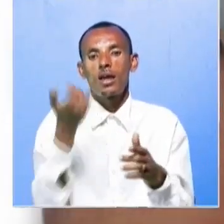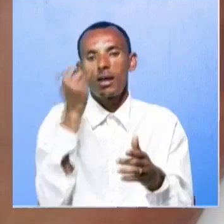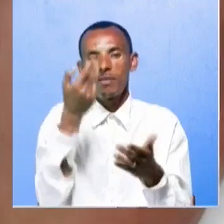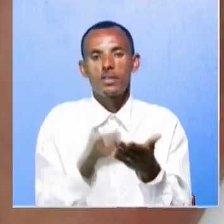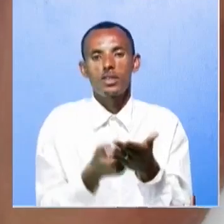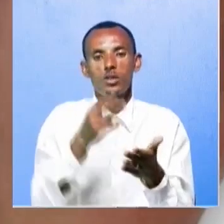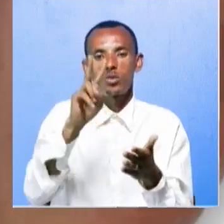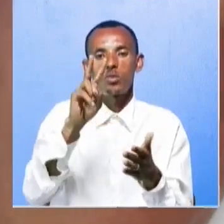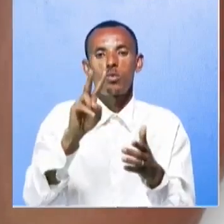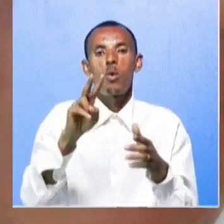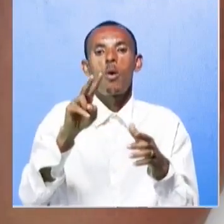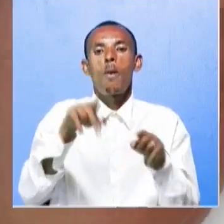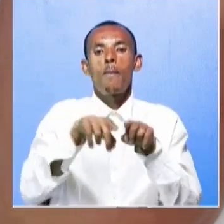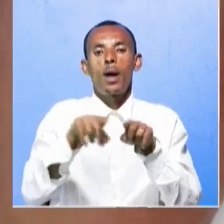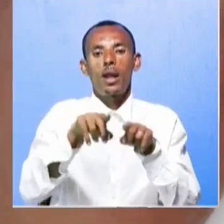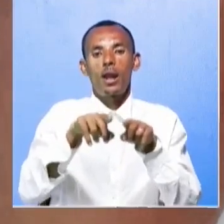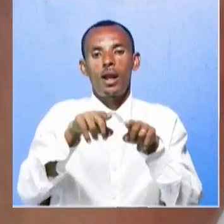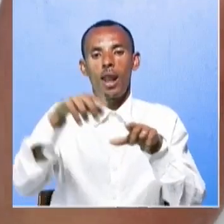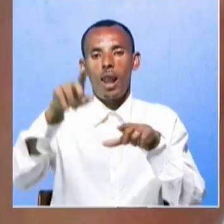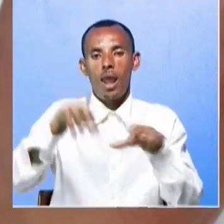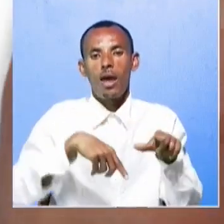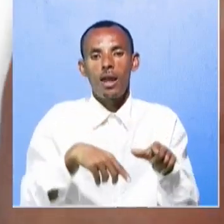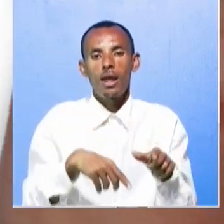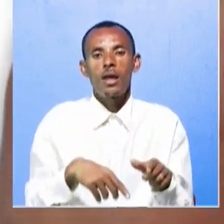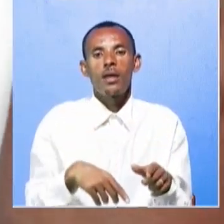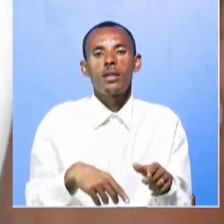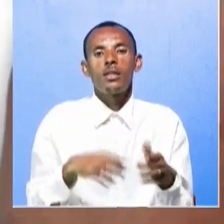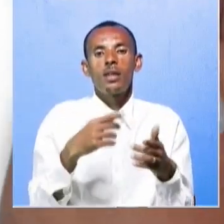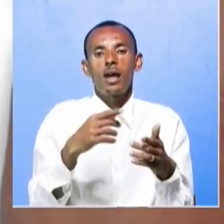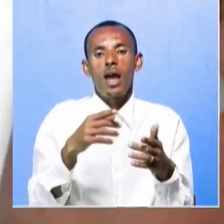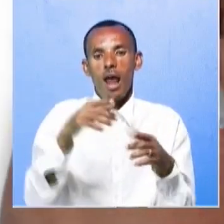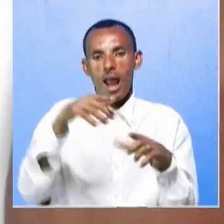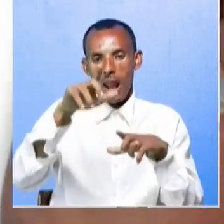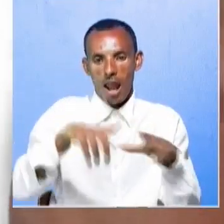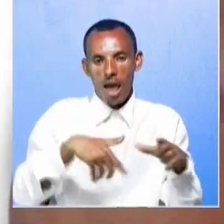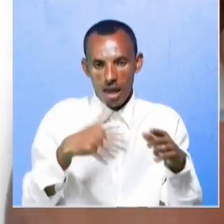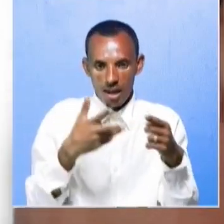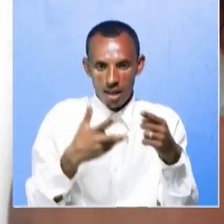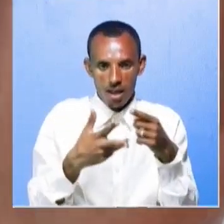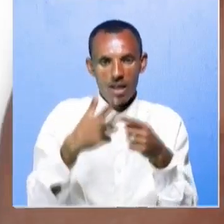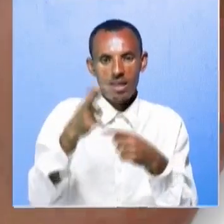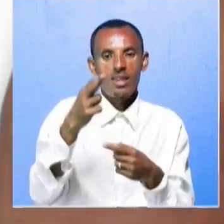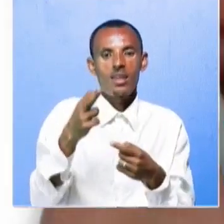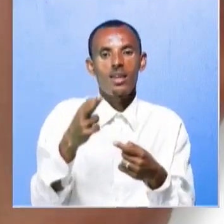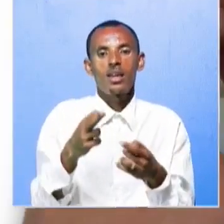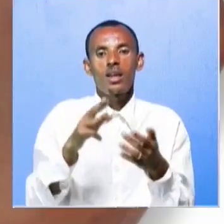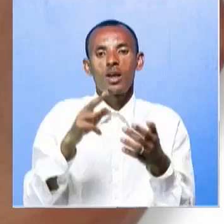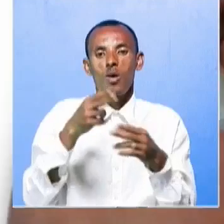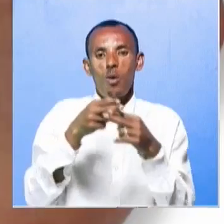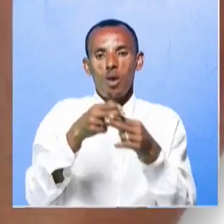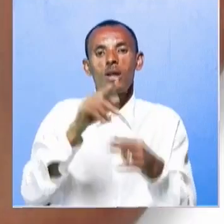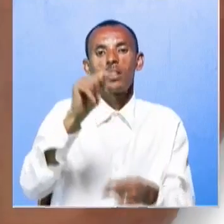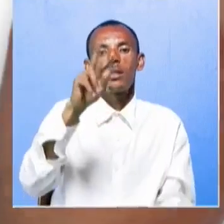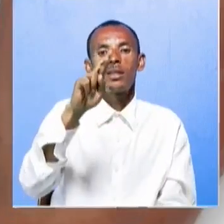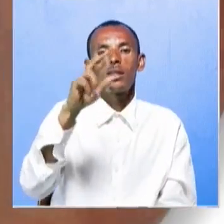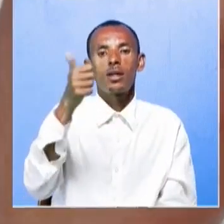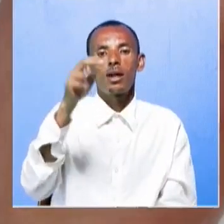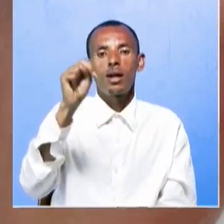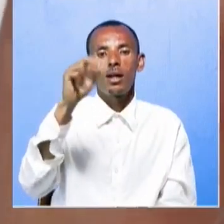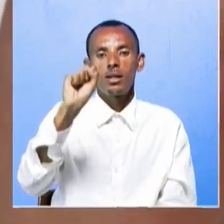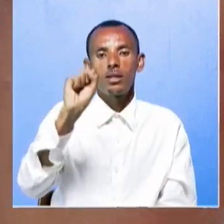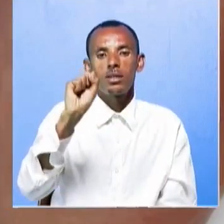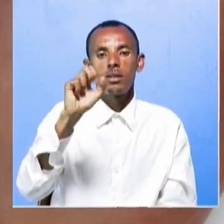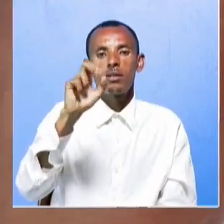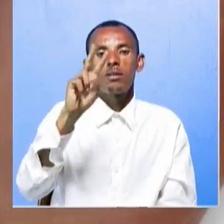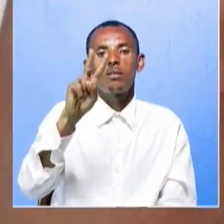are parallel lines, a line cutting these two is called transversal line, right? So in